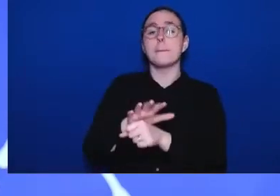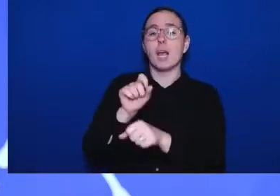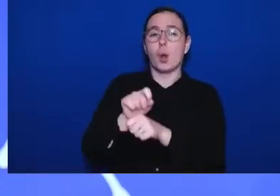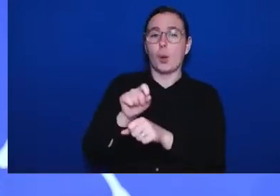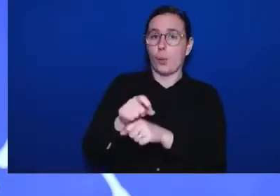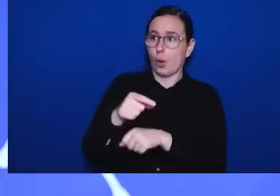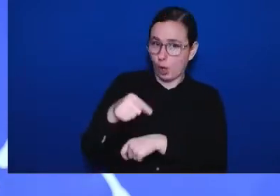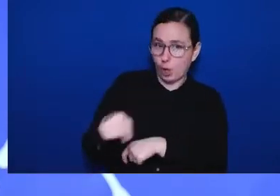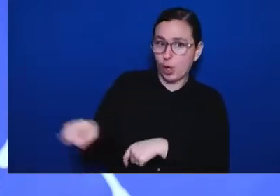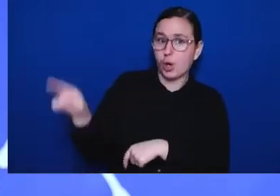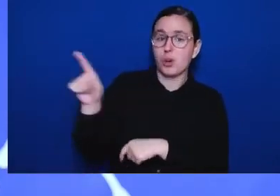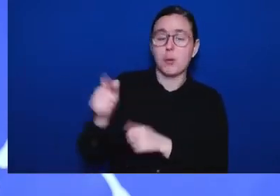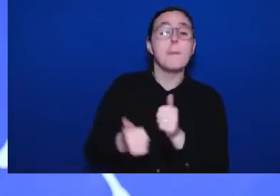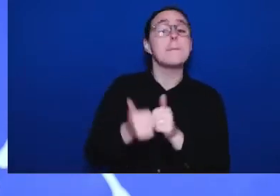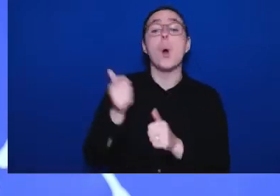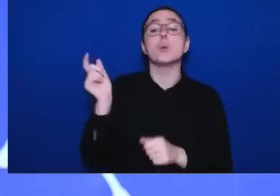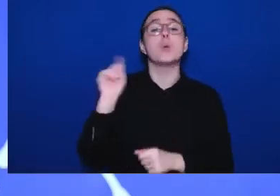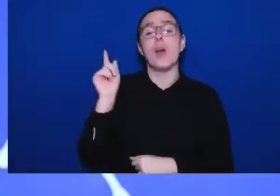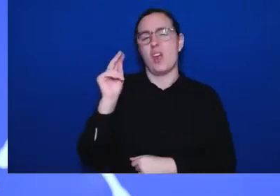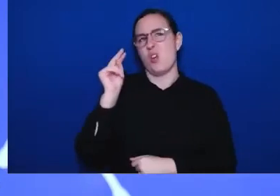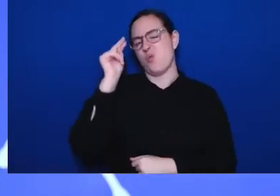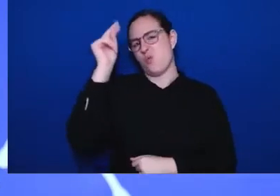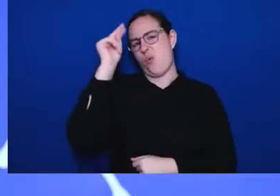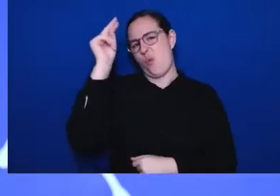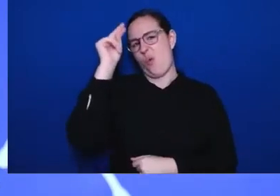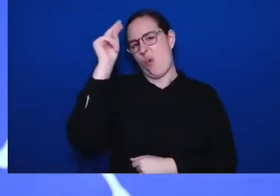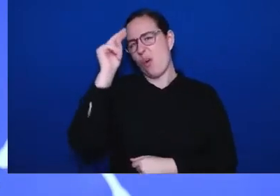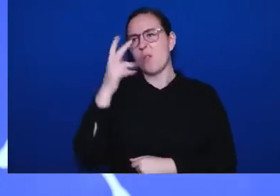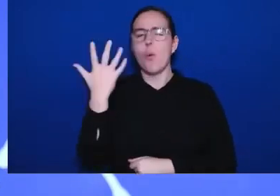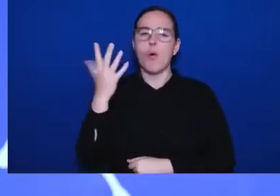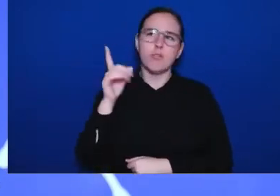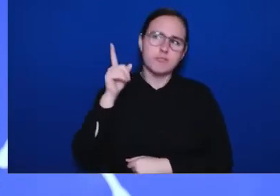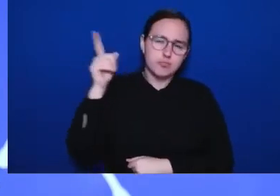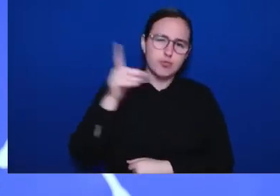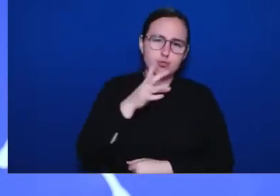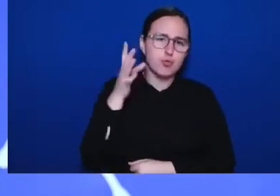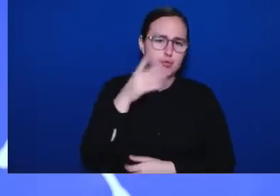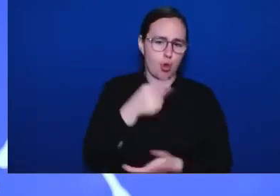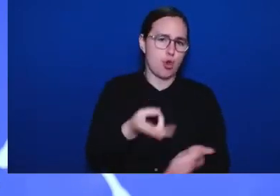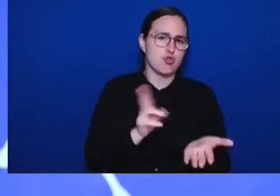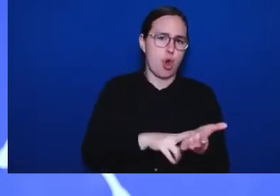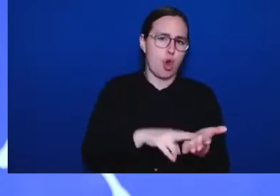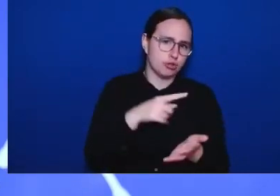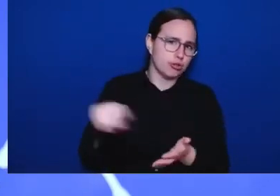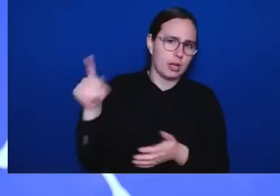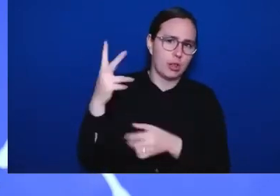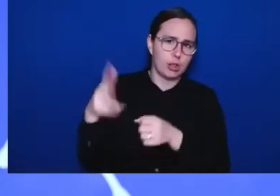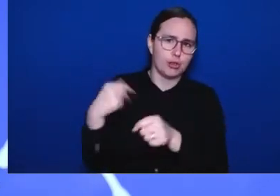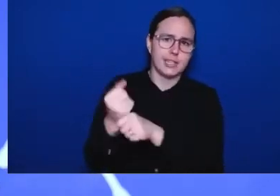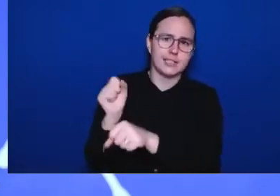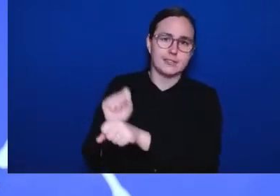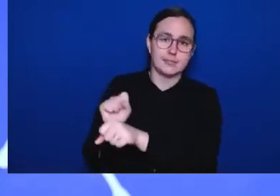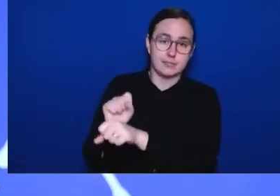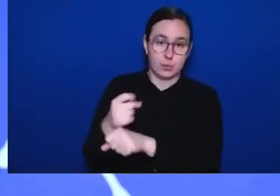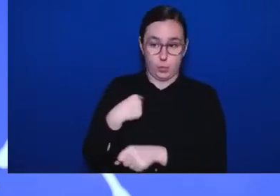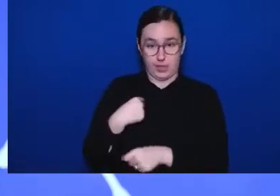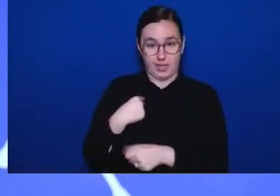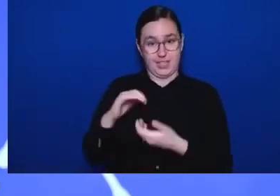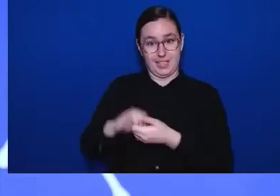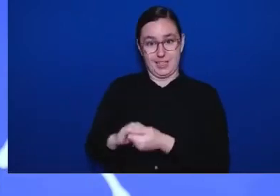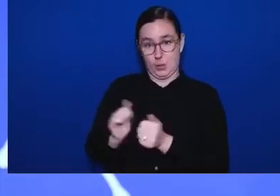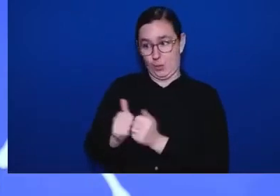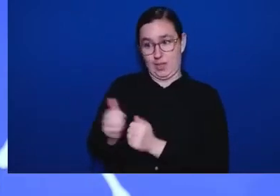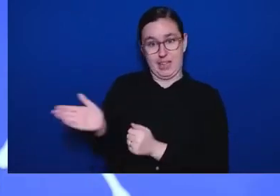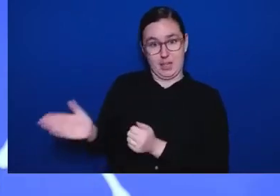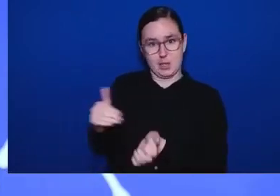come to BC. We think the situation in primary care with our partnership with the doctors of BC is stronger than it's ever been, and we're